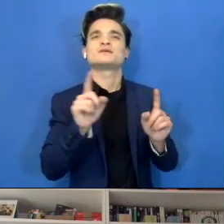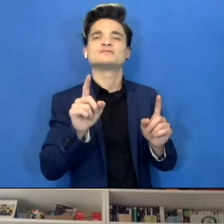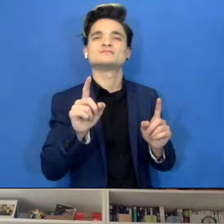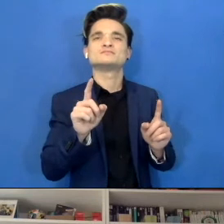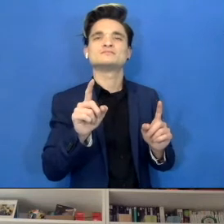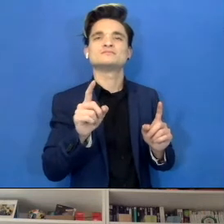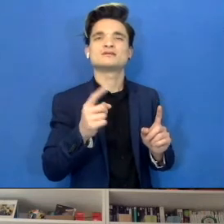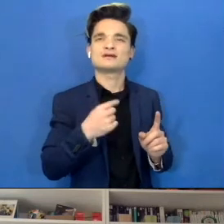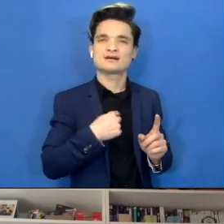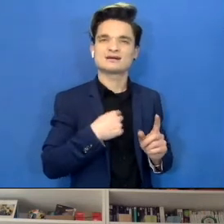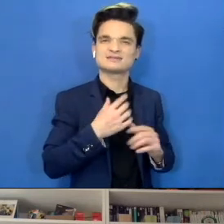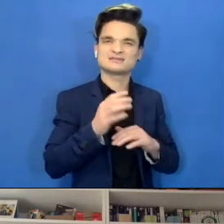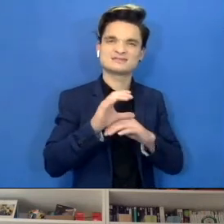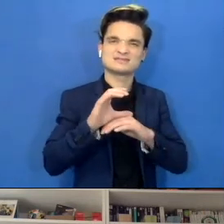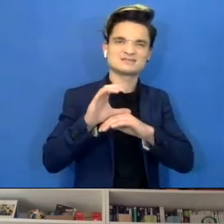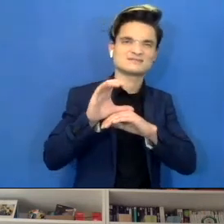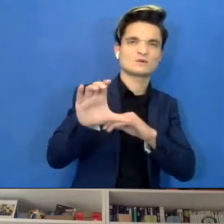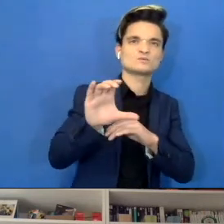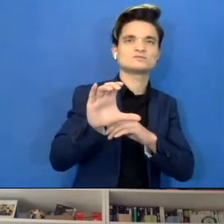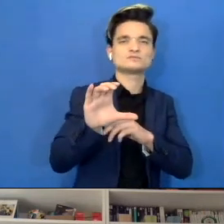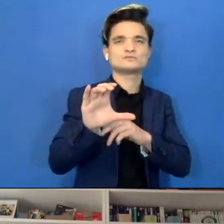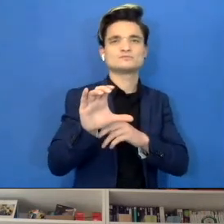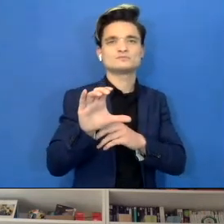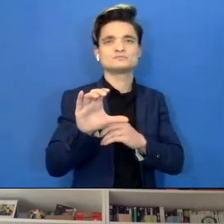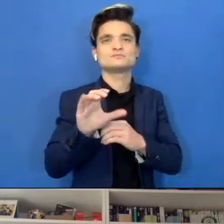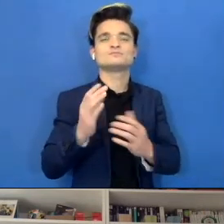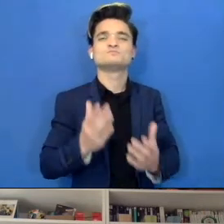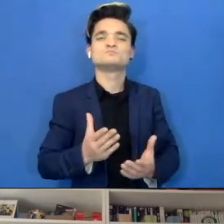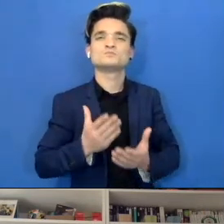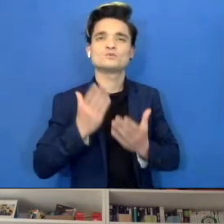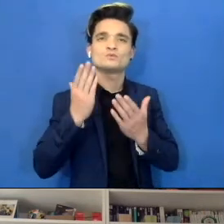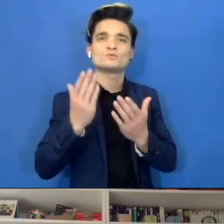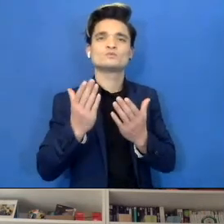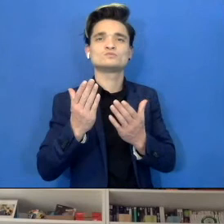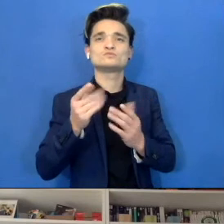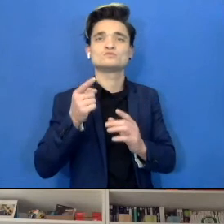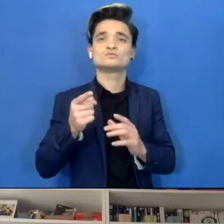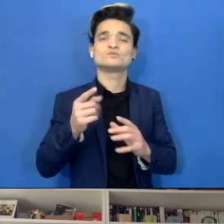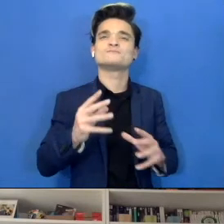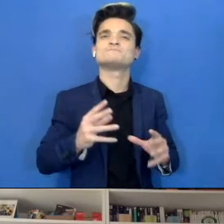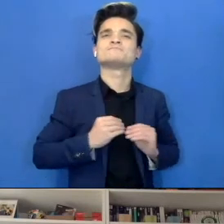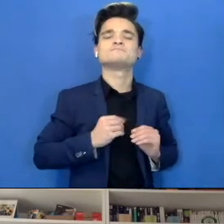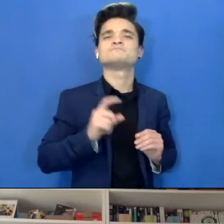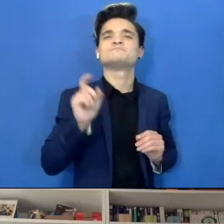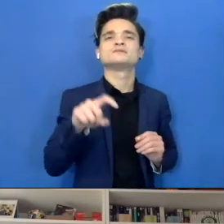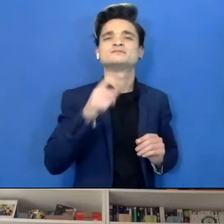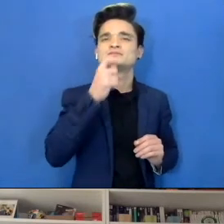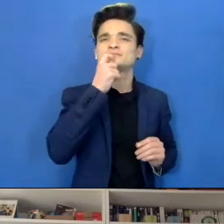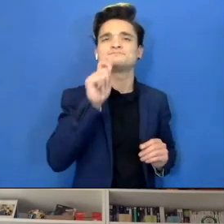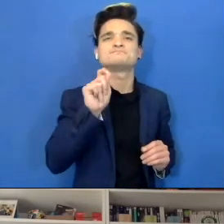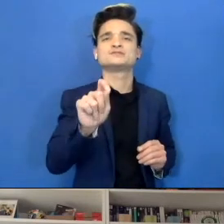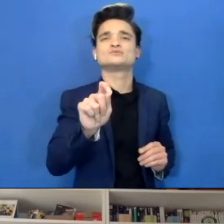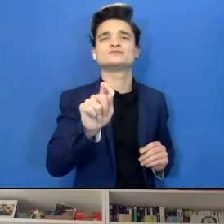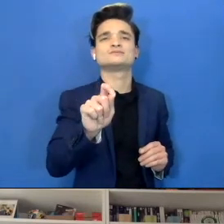can make you the proposal you can accept. It's basically making you an offer you can't refuse.